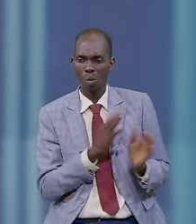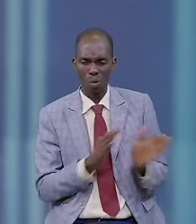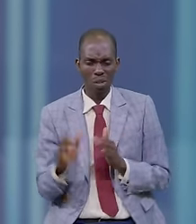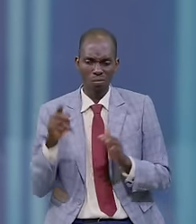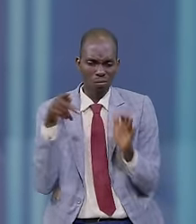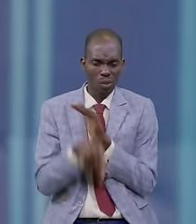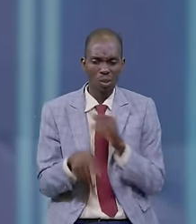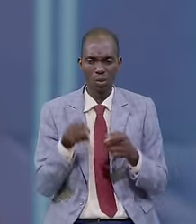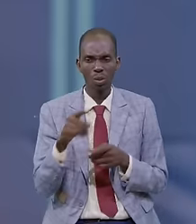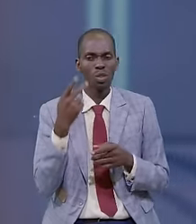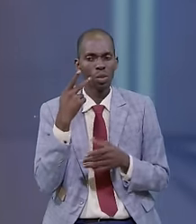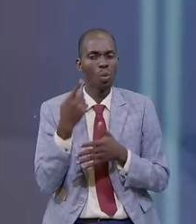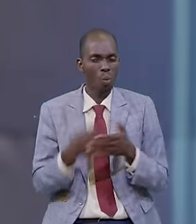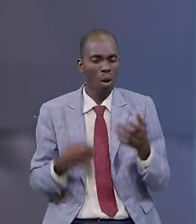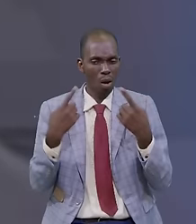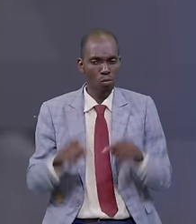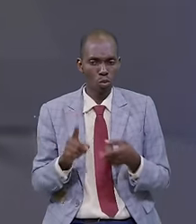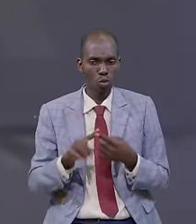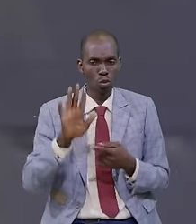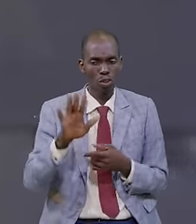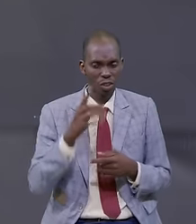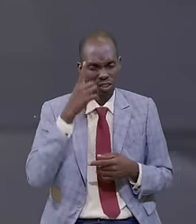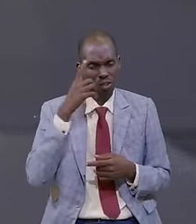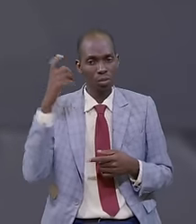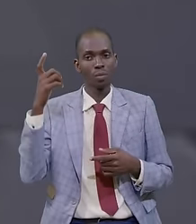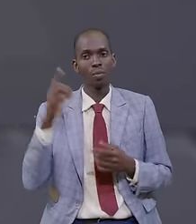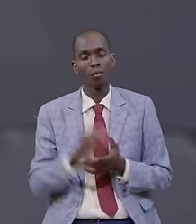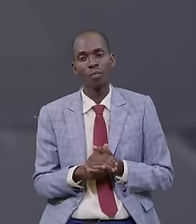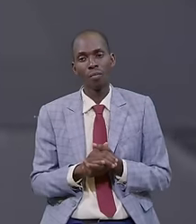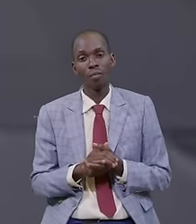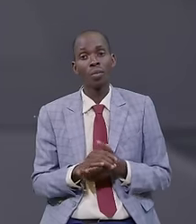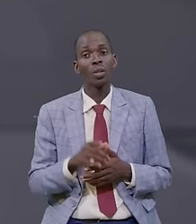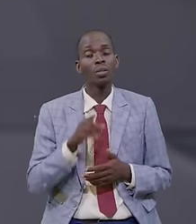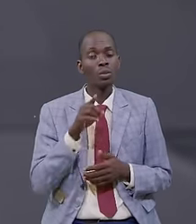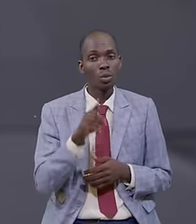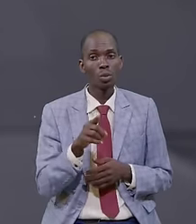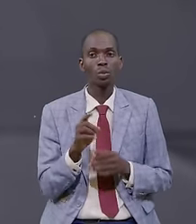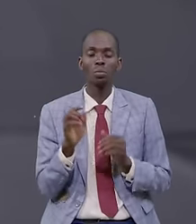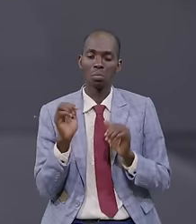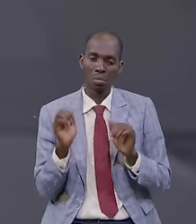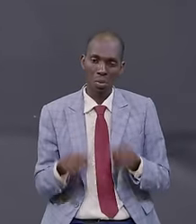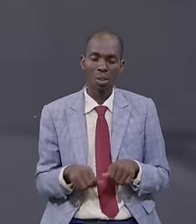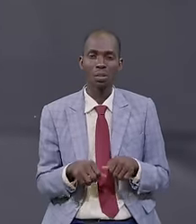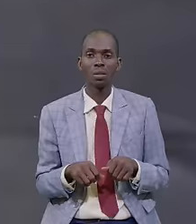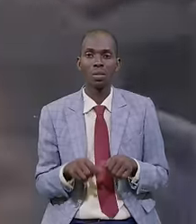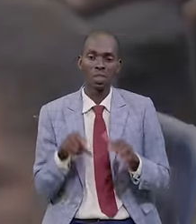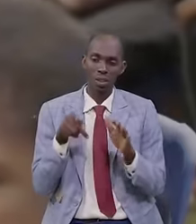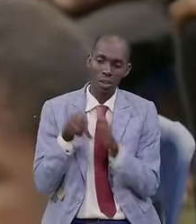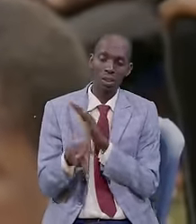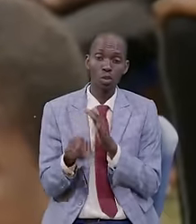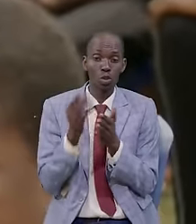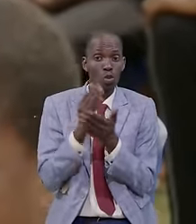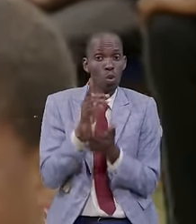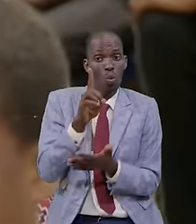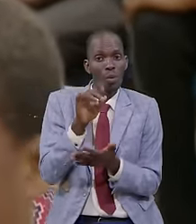his dream. You can kill somebody who doesn't have any dream from God. You cannot